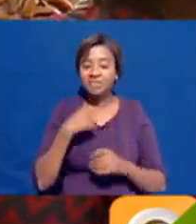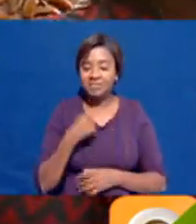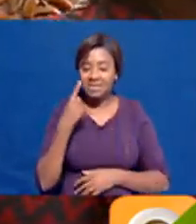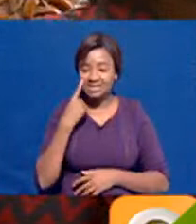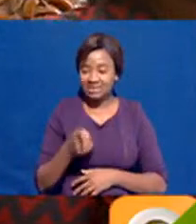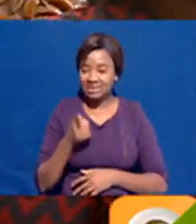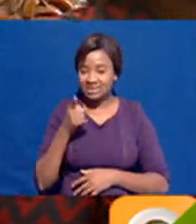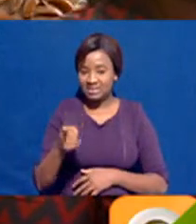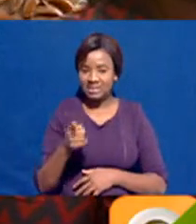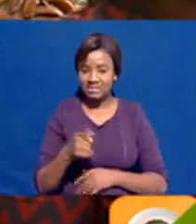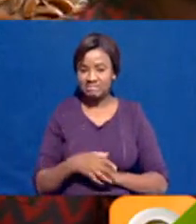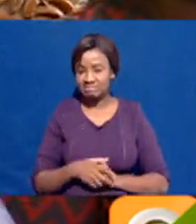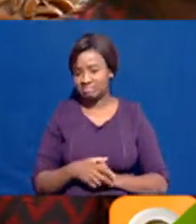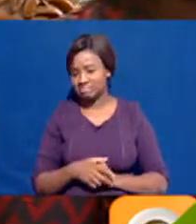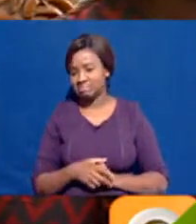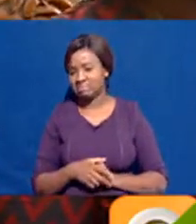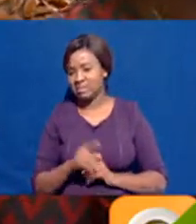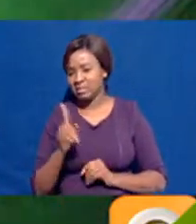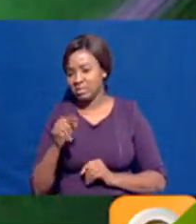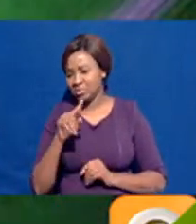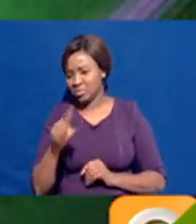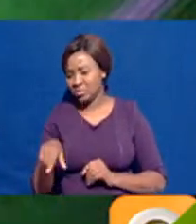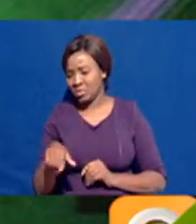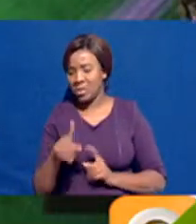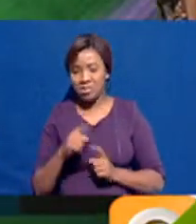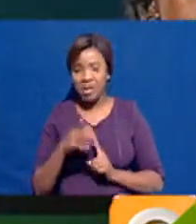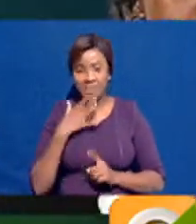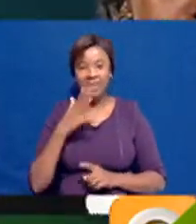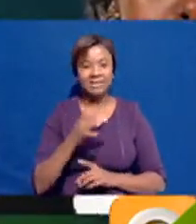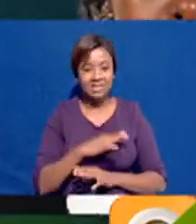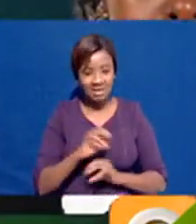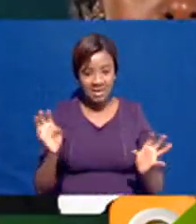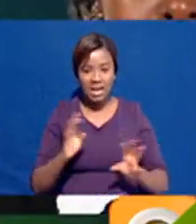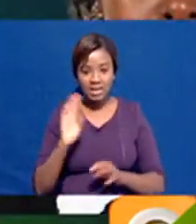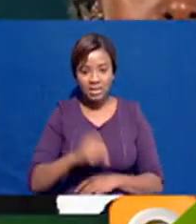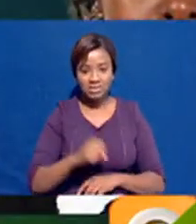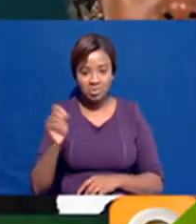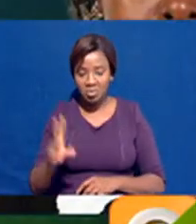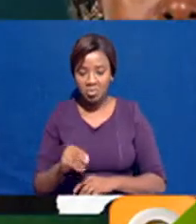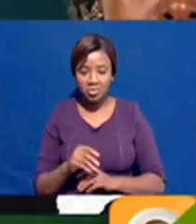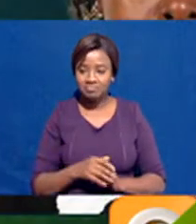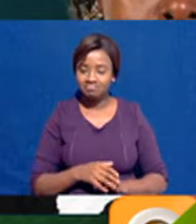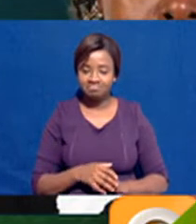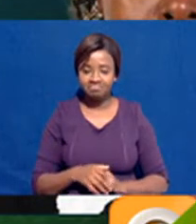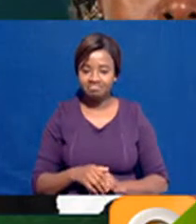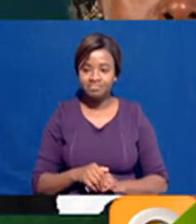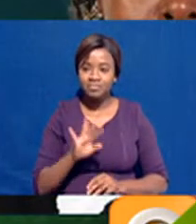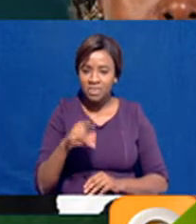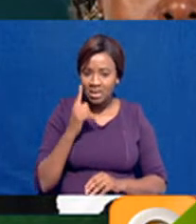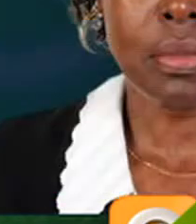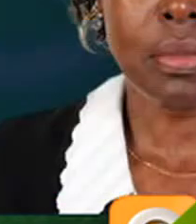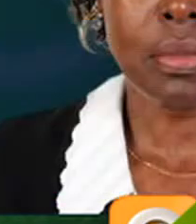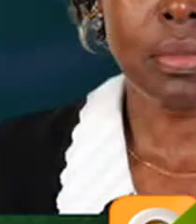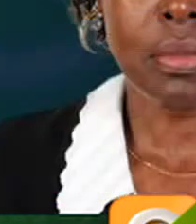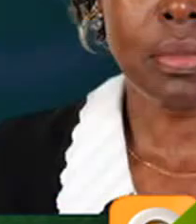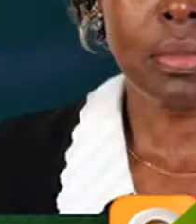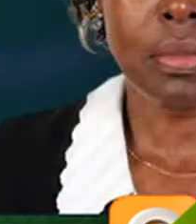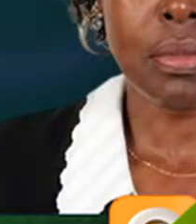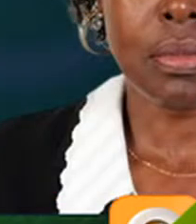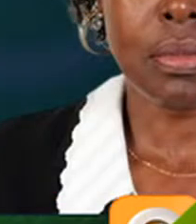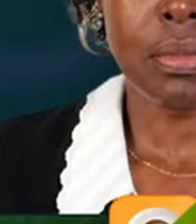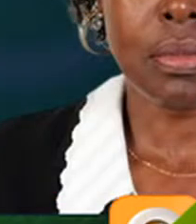a black and white yes or it is a no. 4 days to the August 2022 polls, that is the 4th